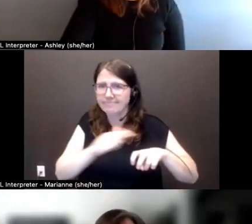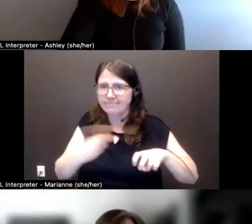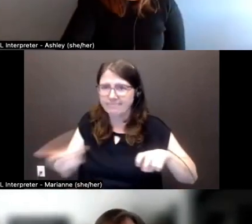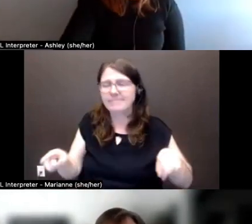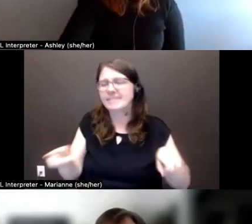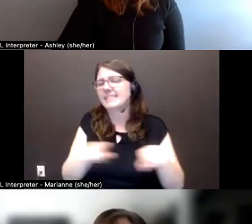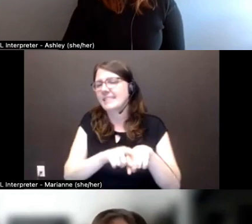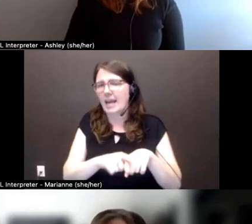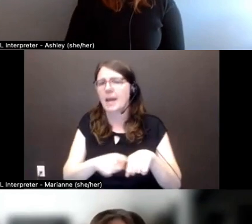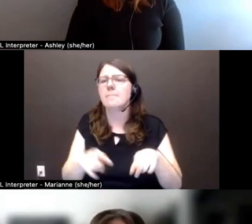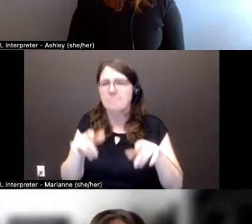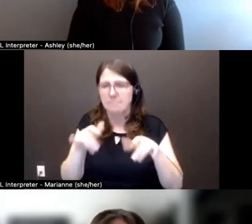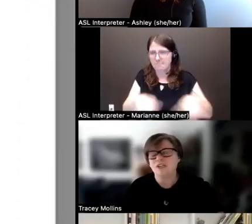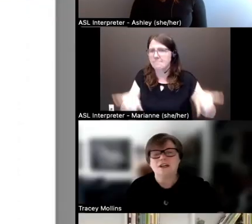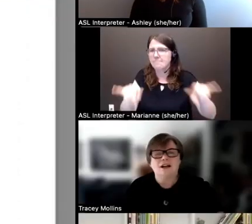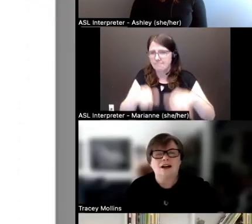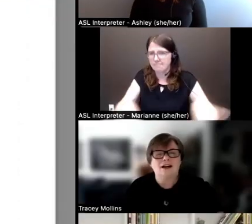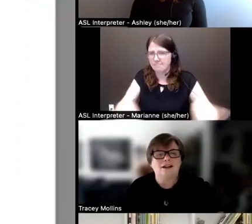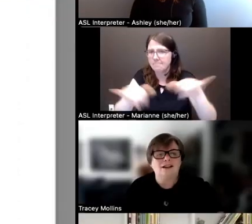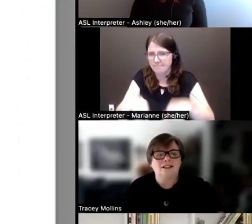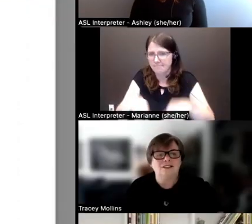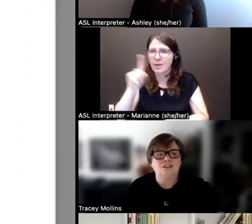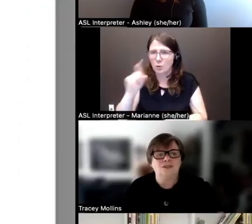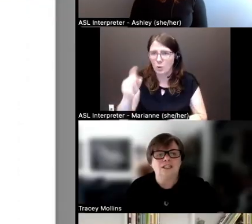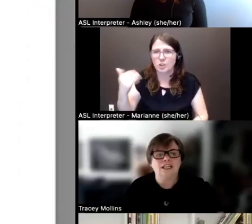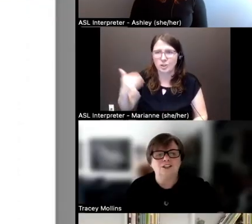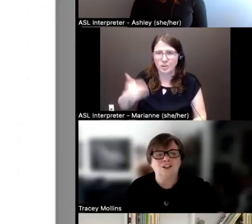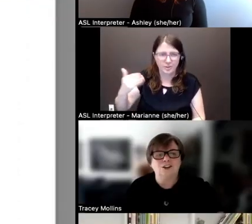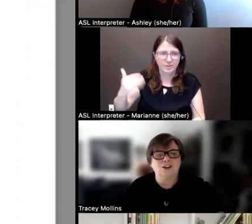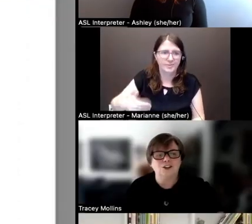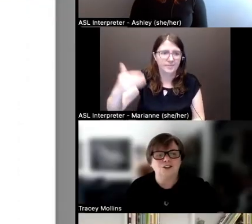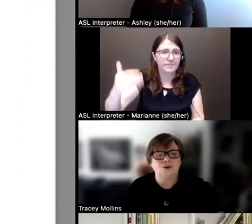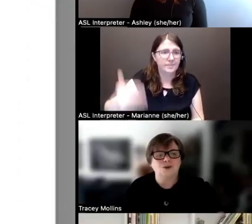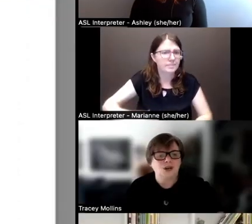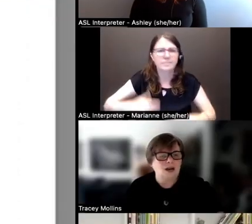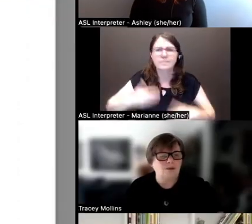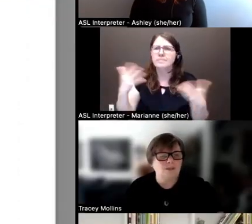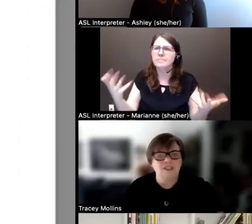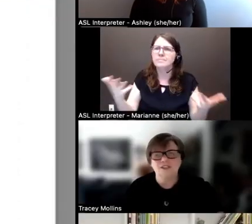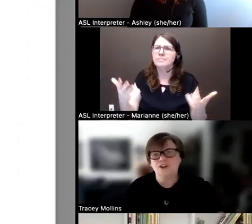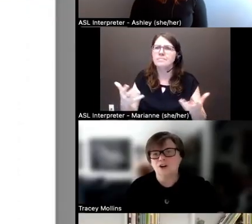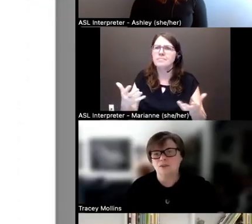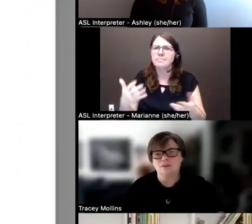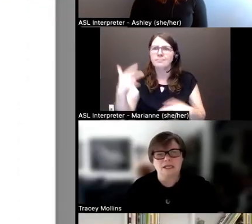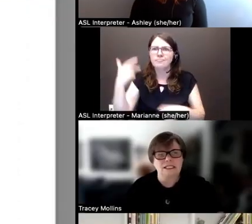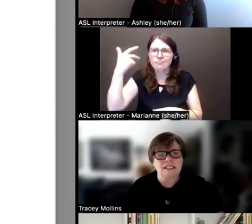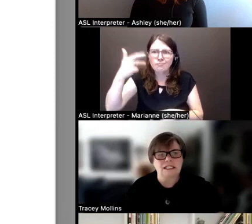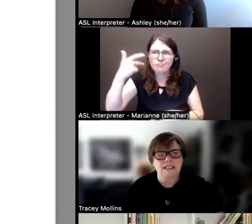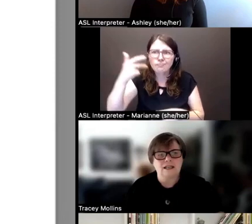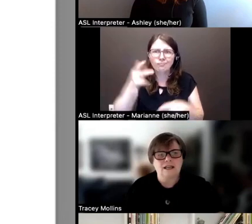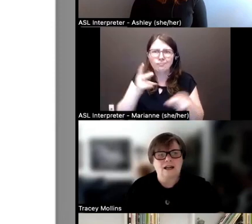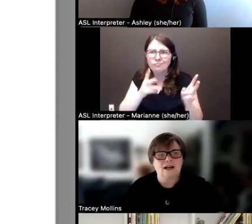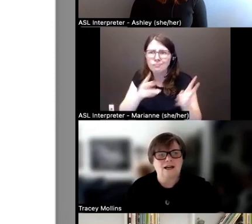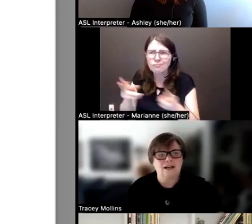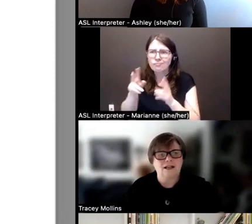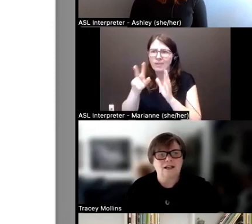in creating and using videos to engage learners. So we're going to start with Maxine